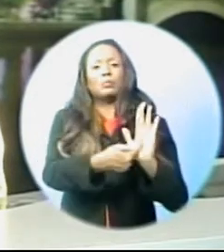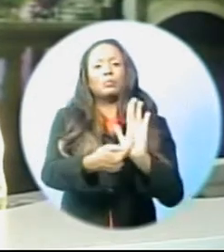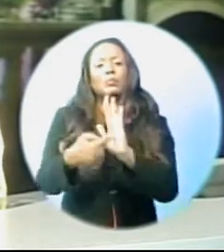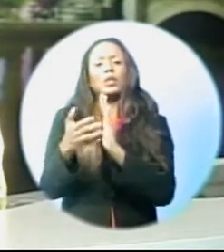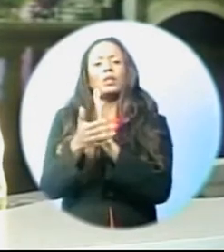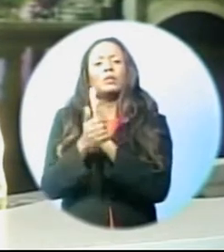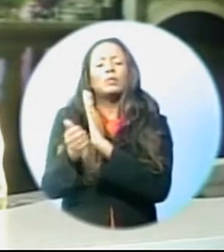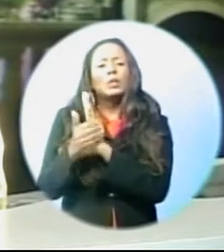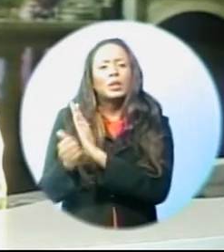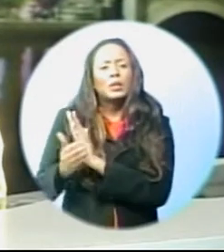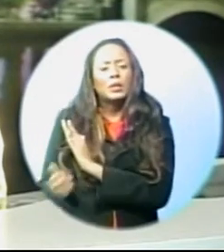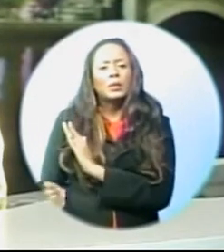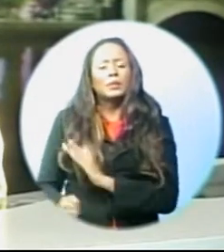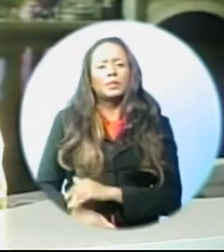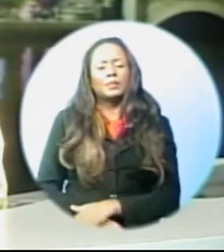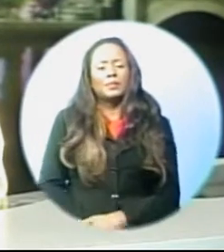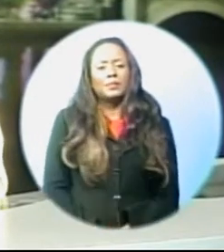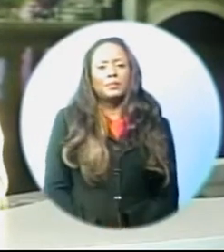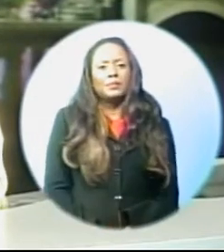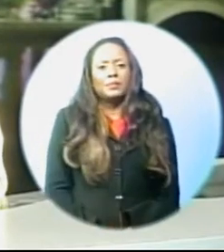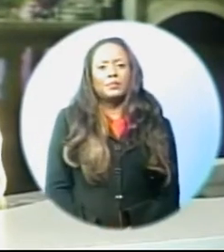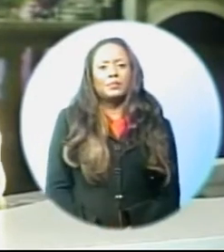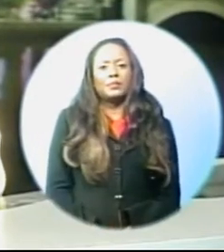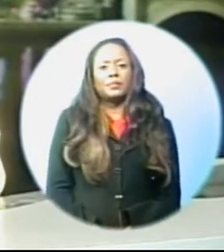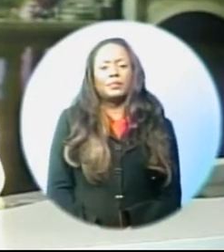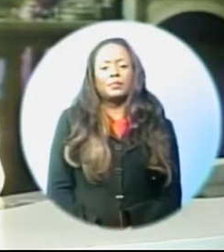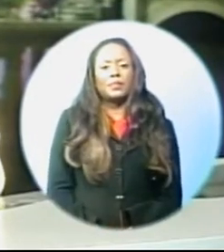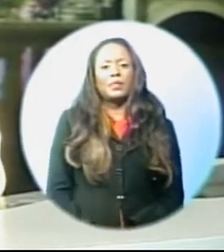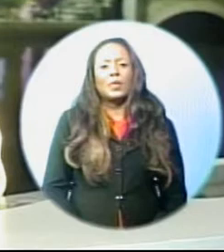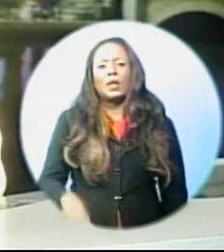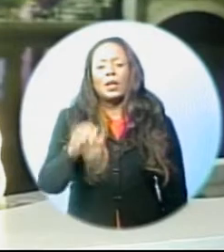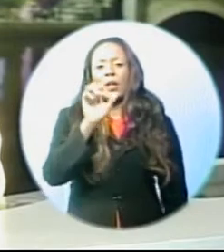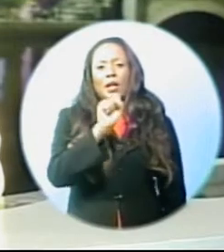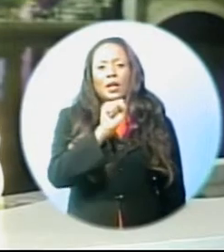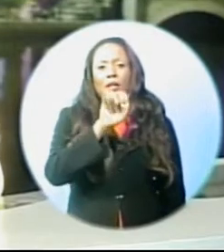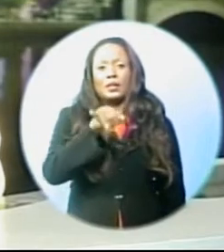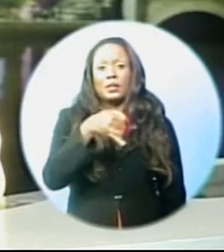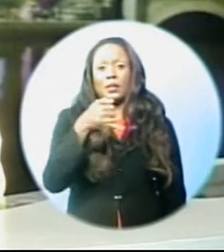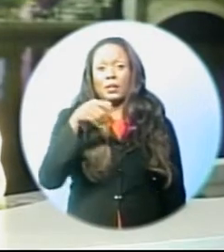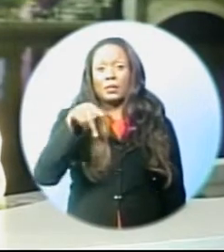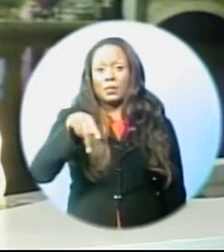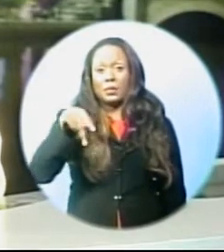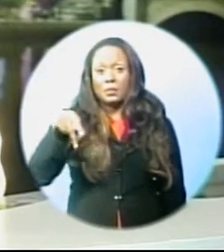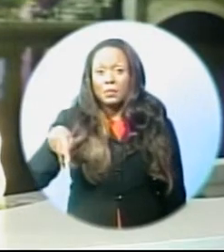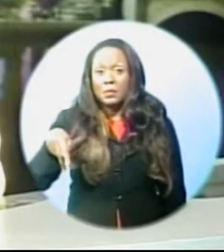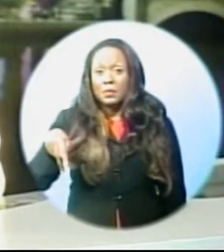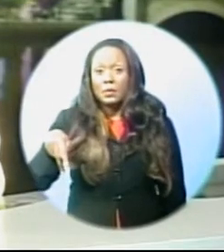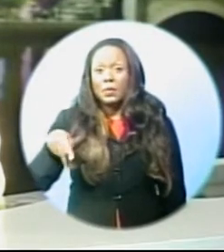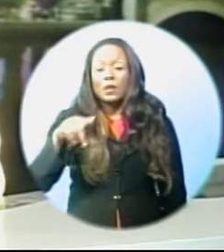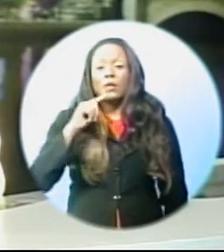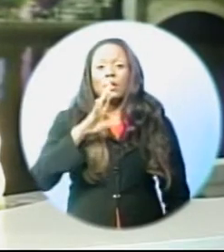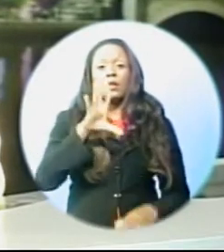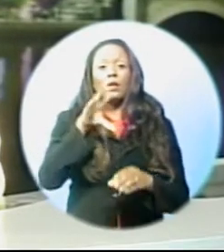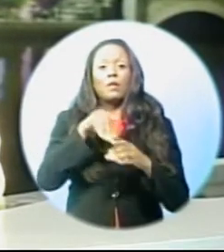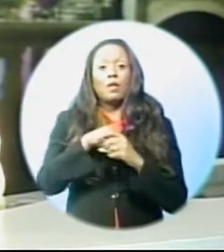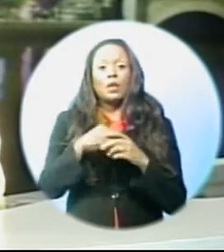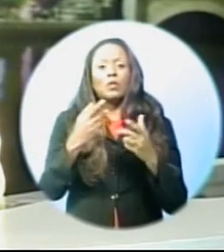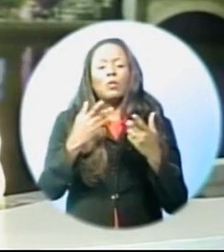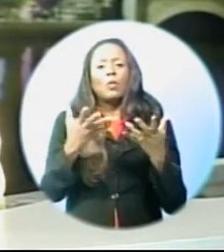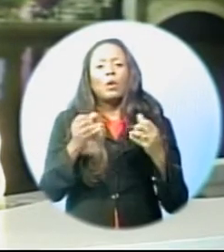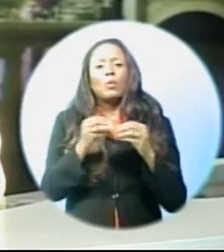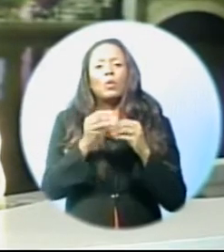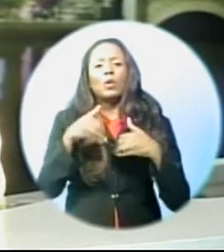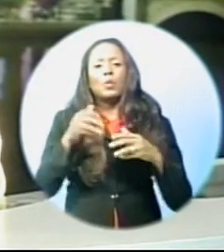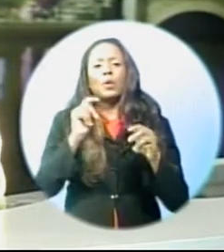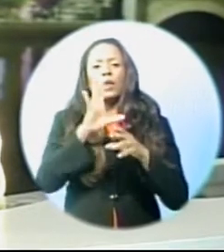young talent. The Samuel Jackman Prescott Polytechnic is playing its part as efforts continue to get more young